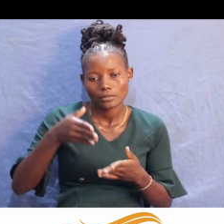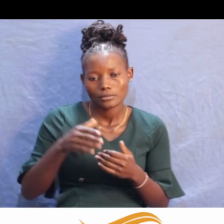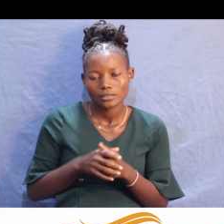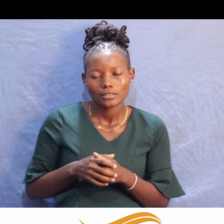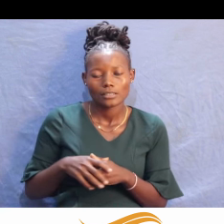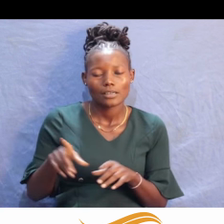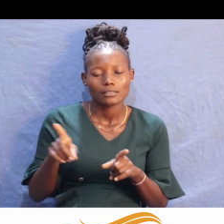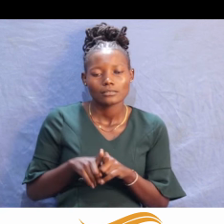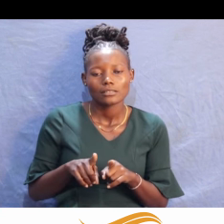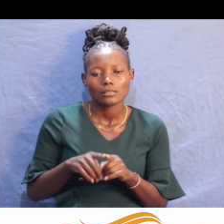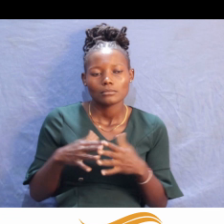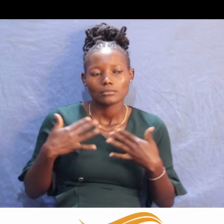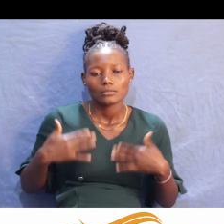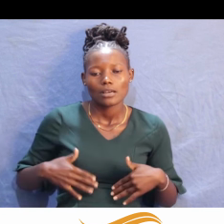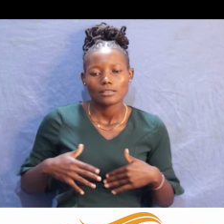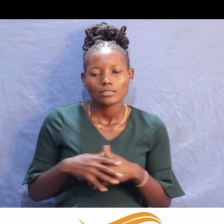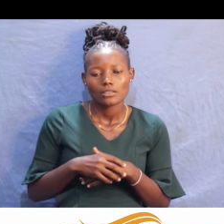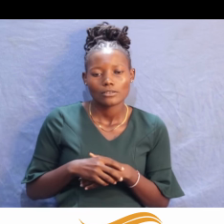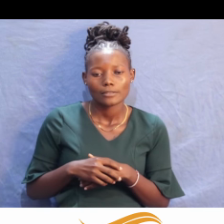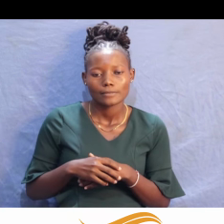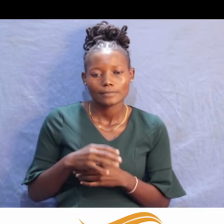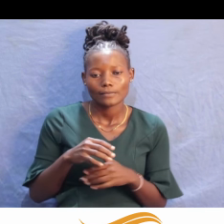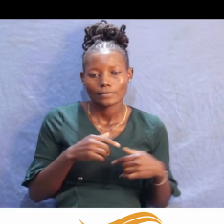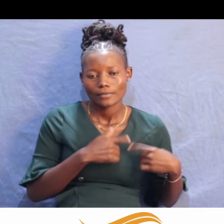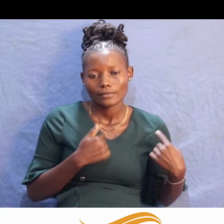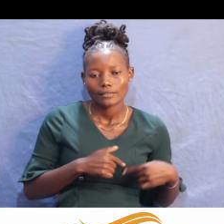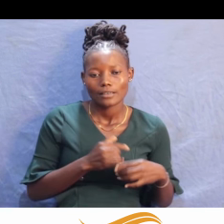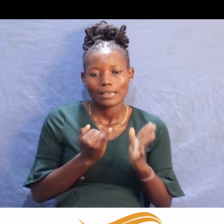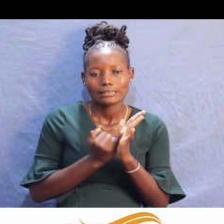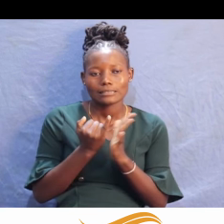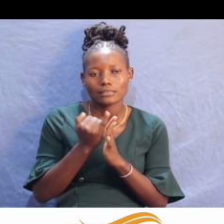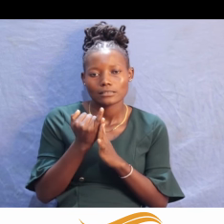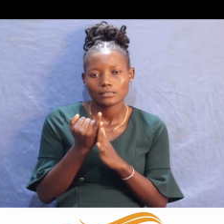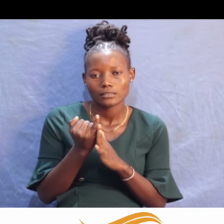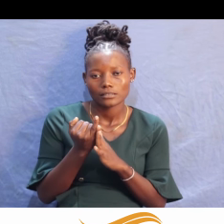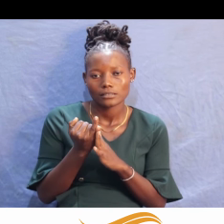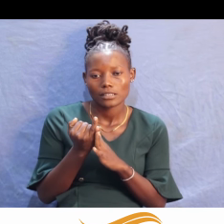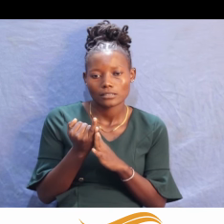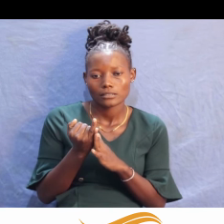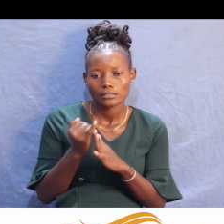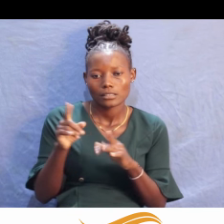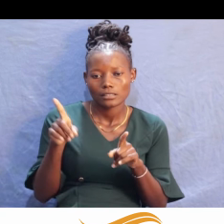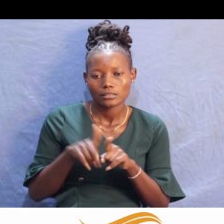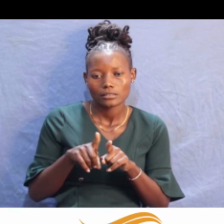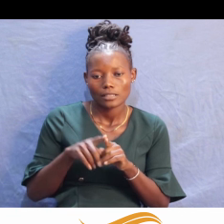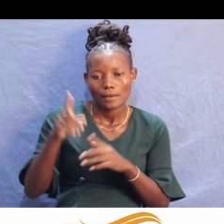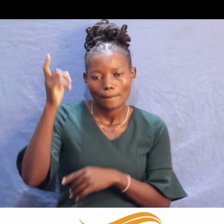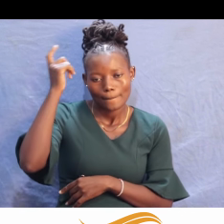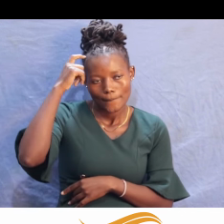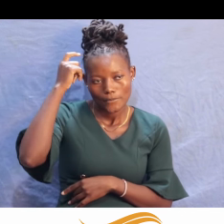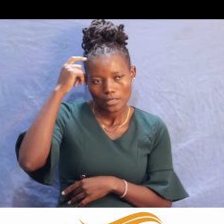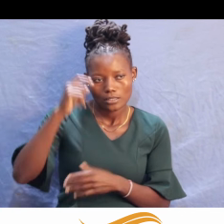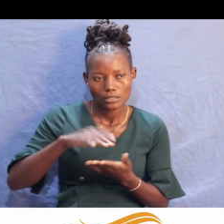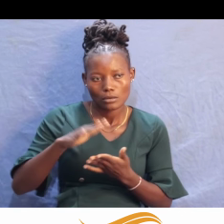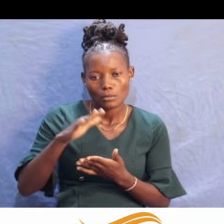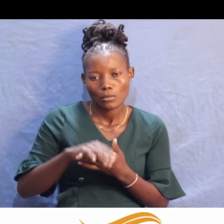sedentary person, as his heart increases and his burning more and more oxygen, he can get to